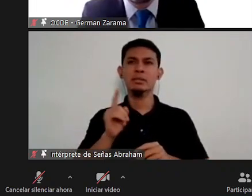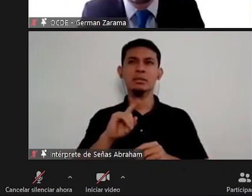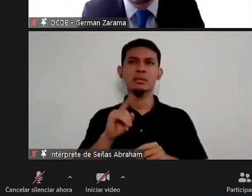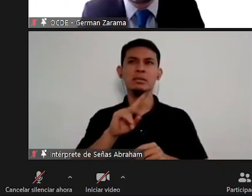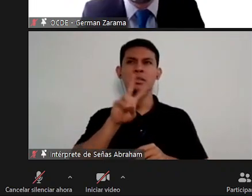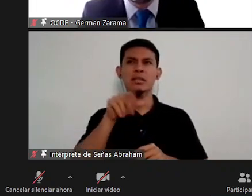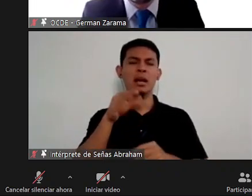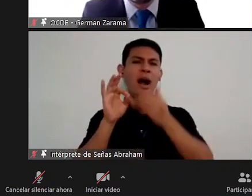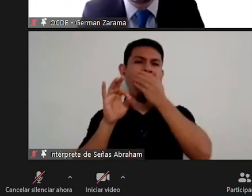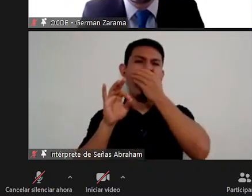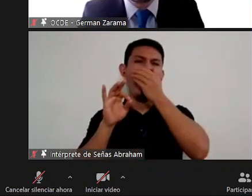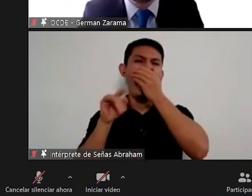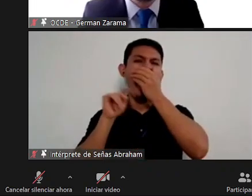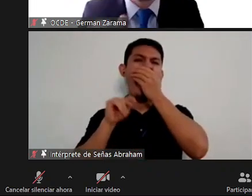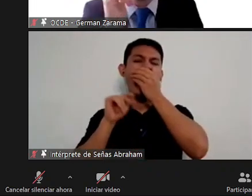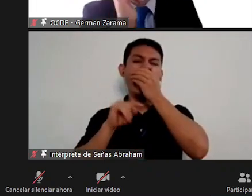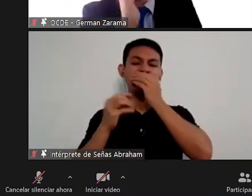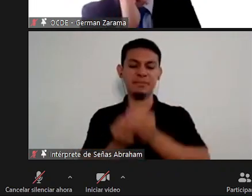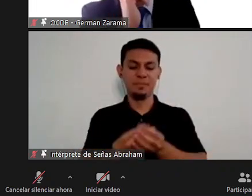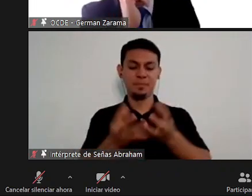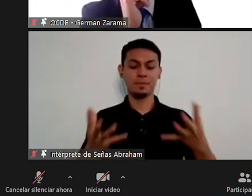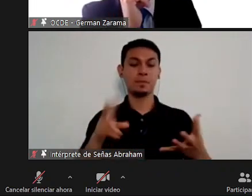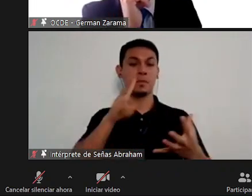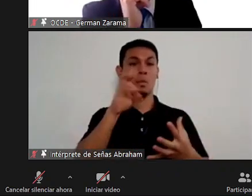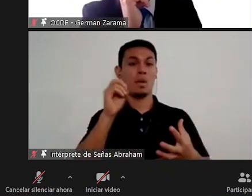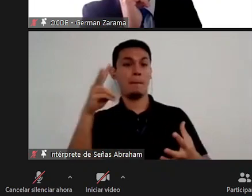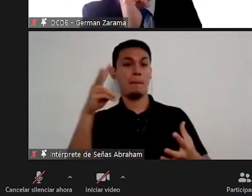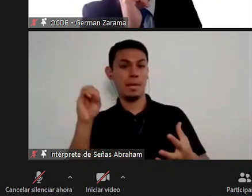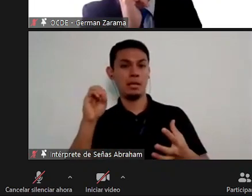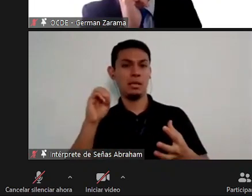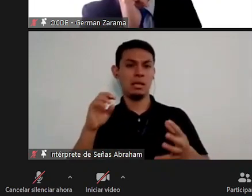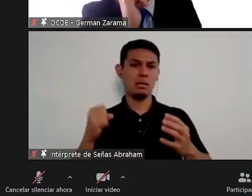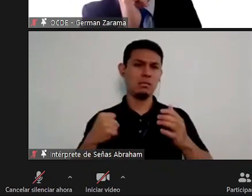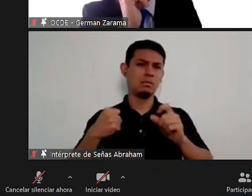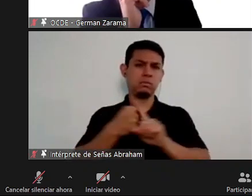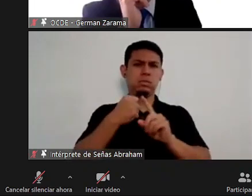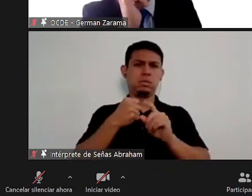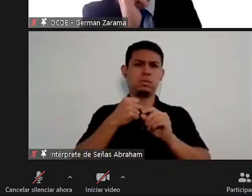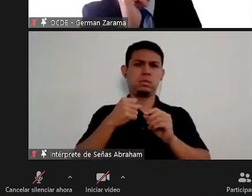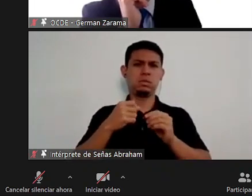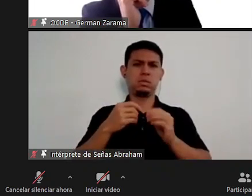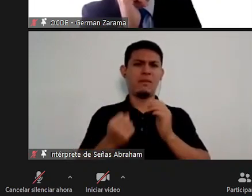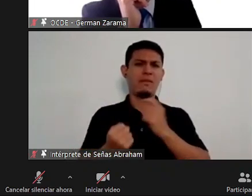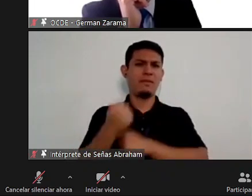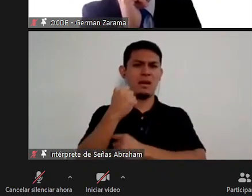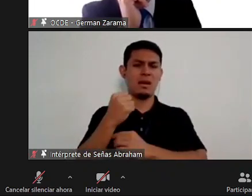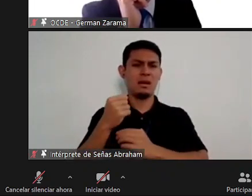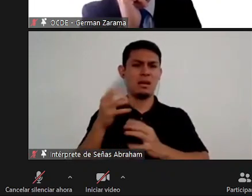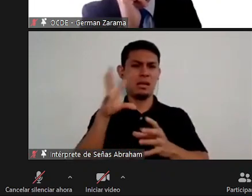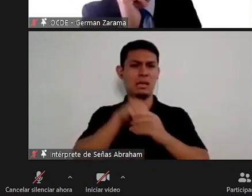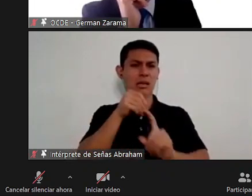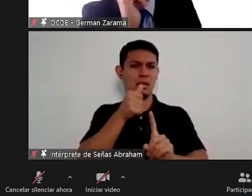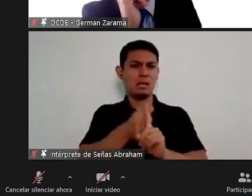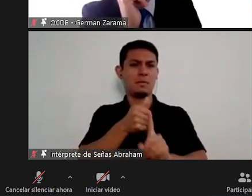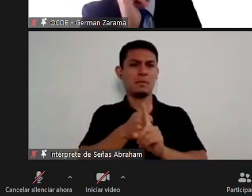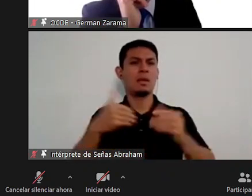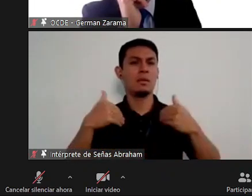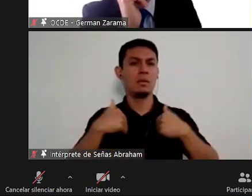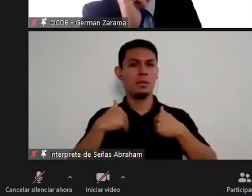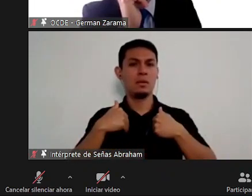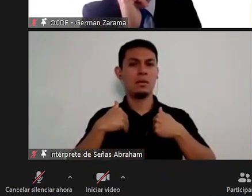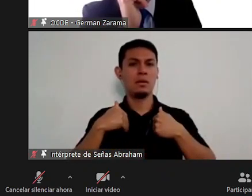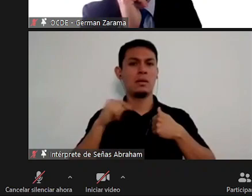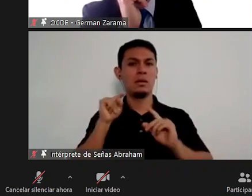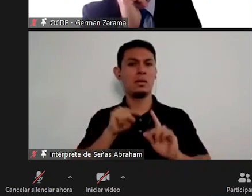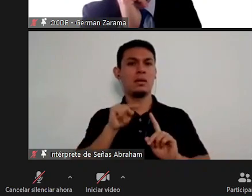and we didn't even reach that in 2019 and that low growth in 2020 then we also have the lack of